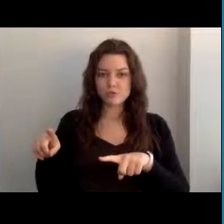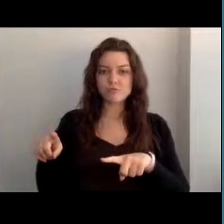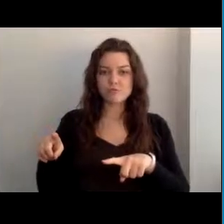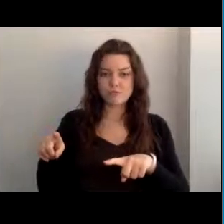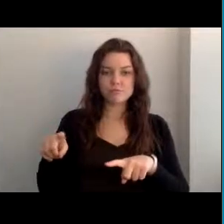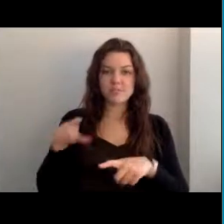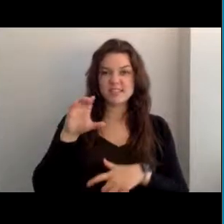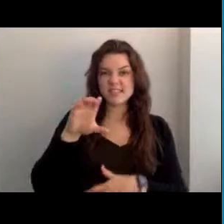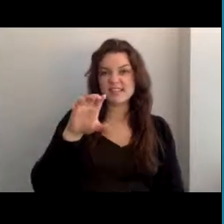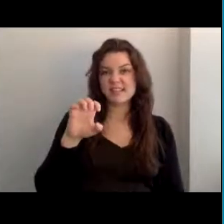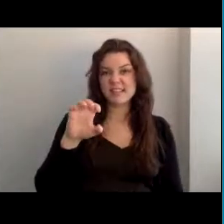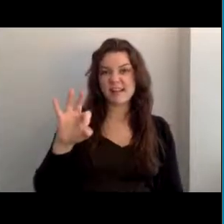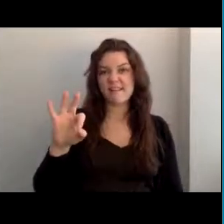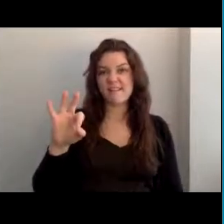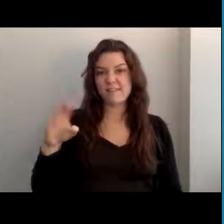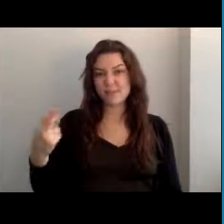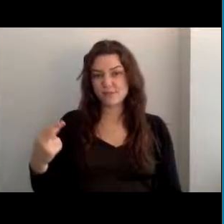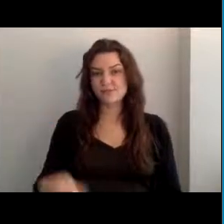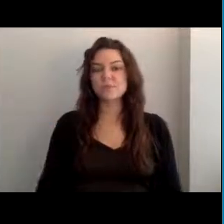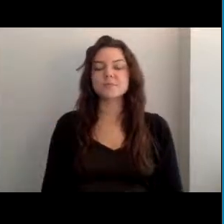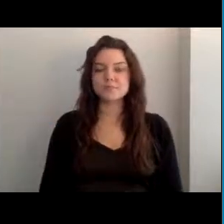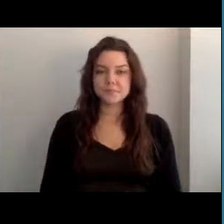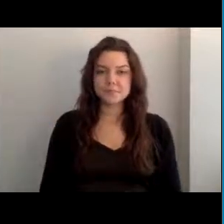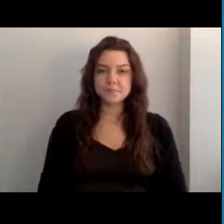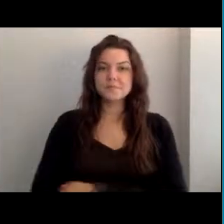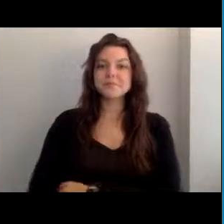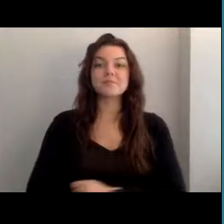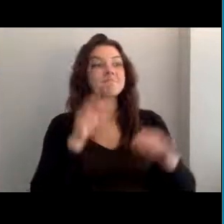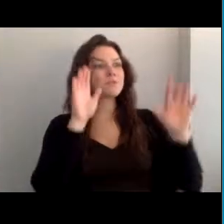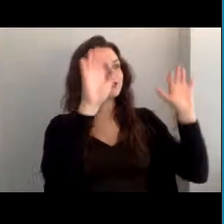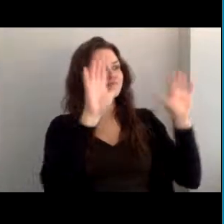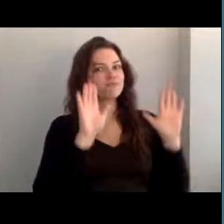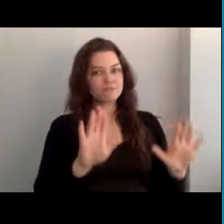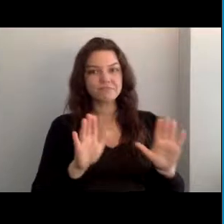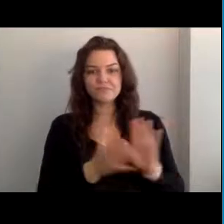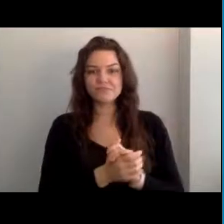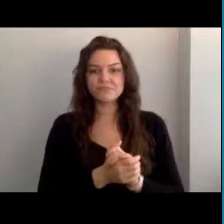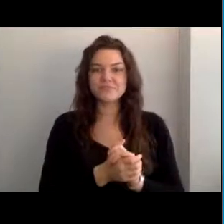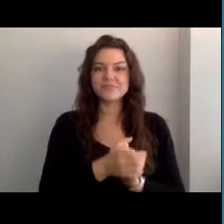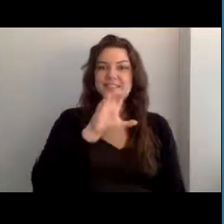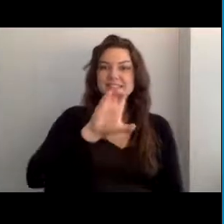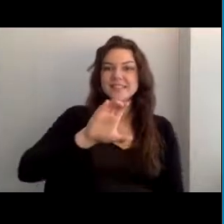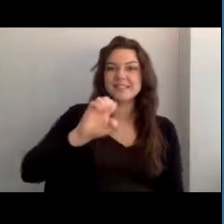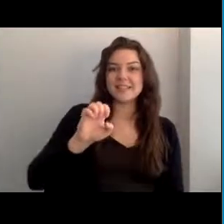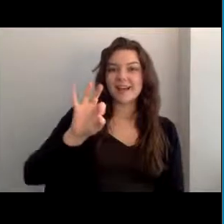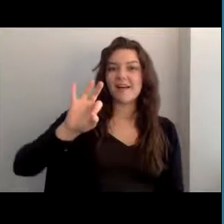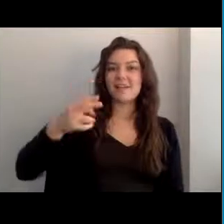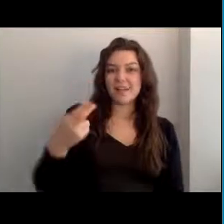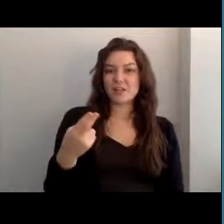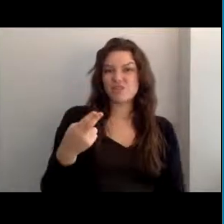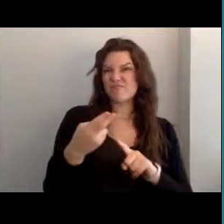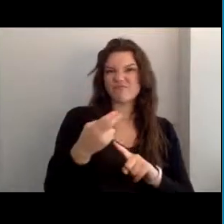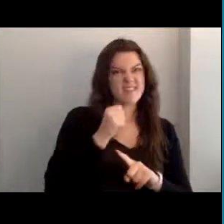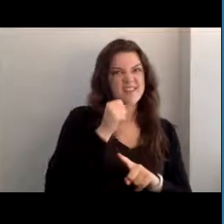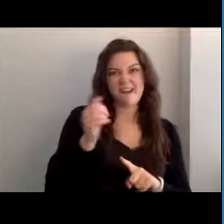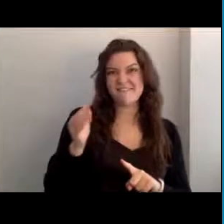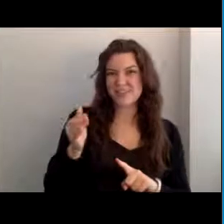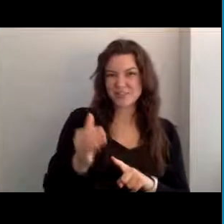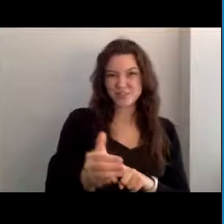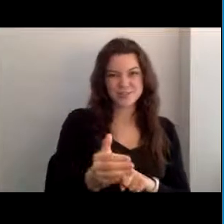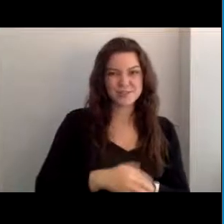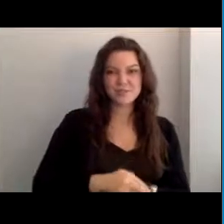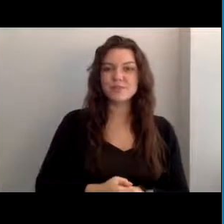those letters that they're not a fish. That is fantastic. So C, E, F, and H are definitely not fish, even though